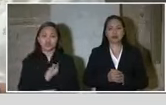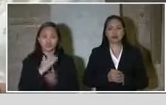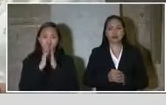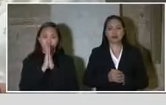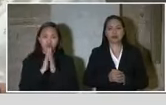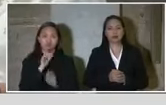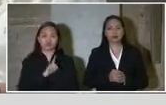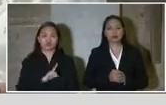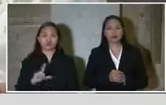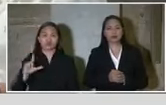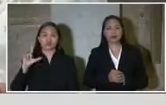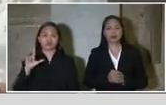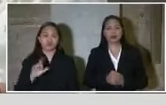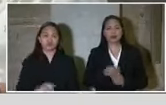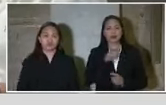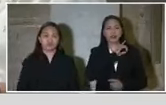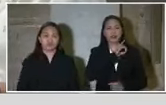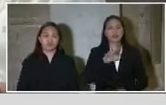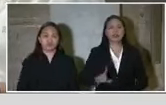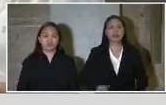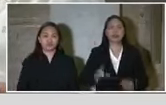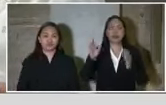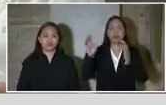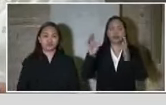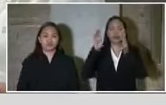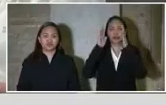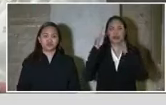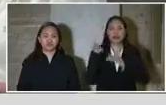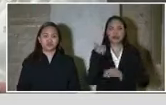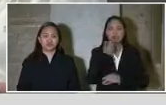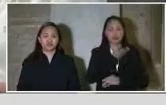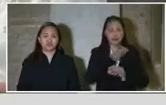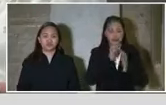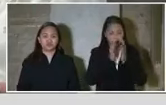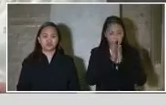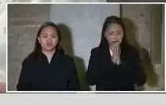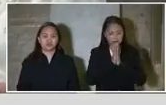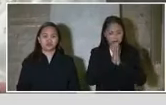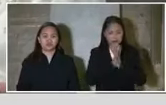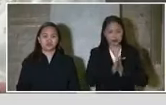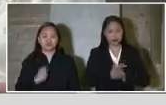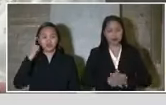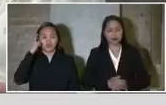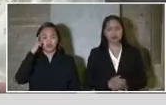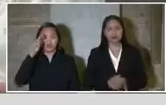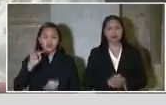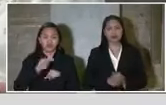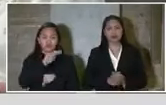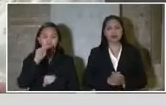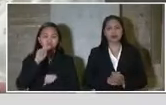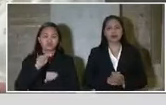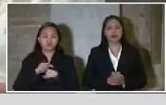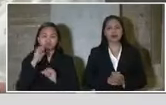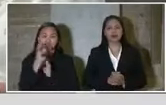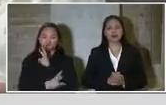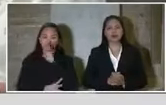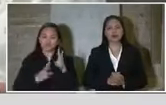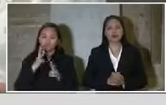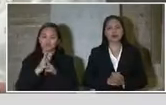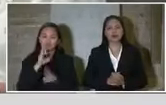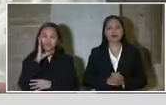the Lord. Lord, hear our prayer. For the nations of a world in